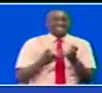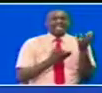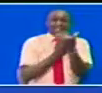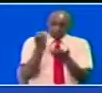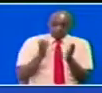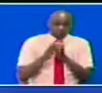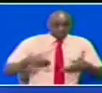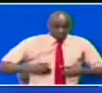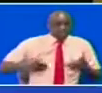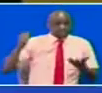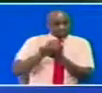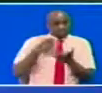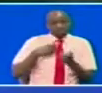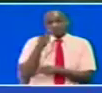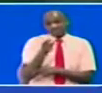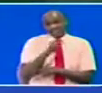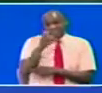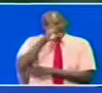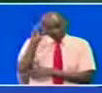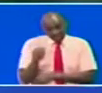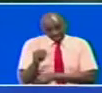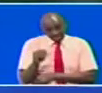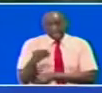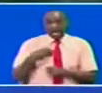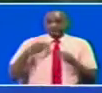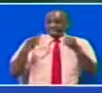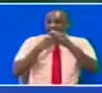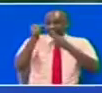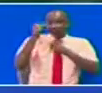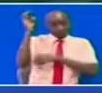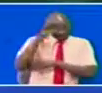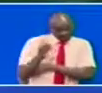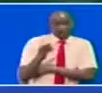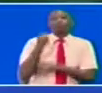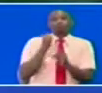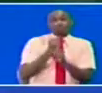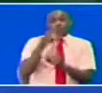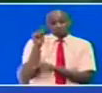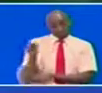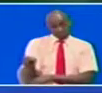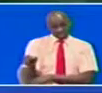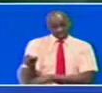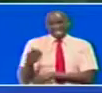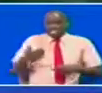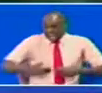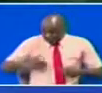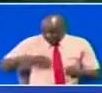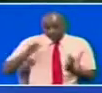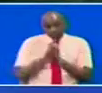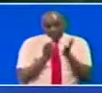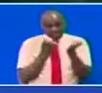youth employment in Eastern Africa, accounting for around 85% of new jobs in Kenya, young entrepreneurs in the informal